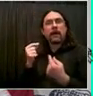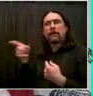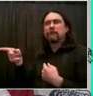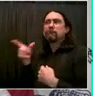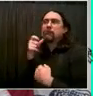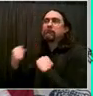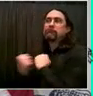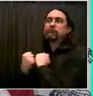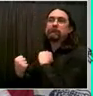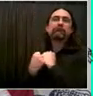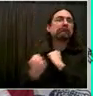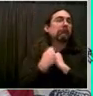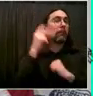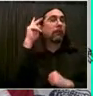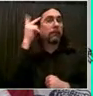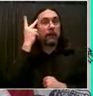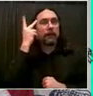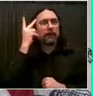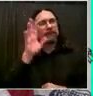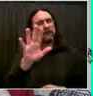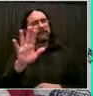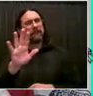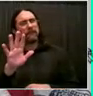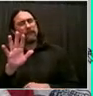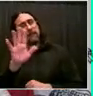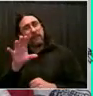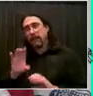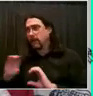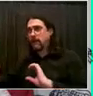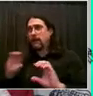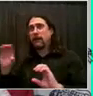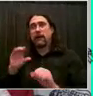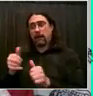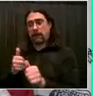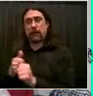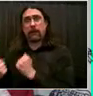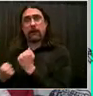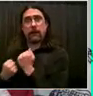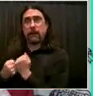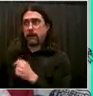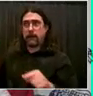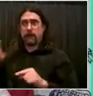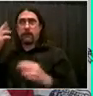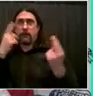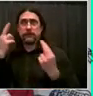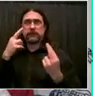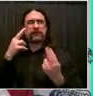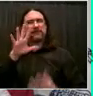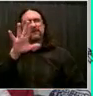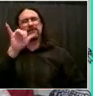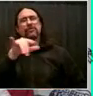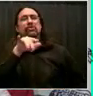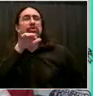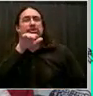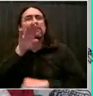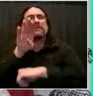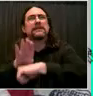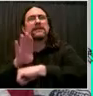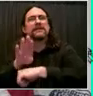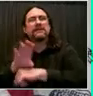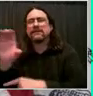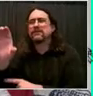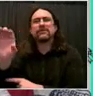full investigation of that, on top of the investigation of the nursing home scandal, the investigation of